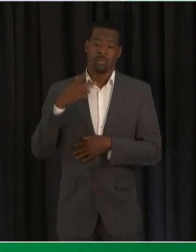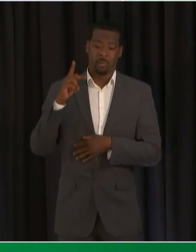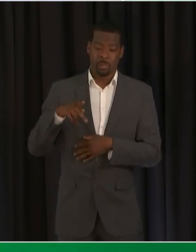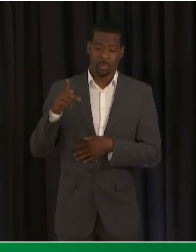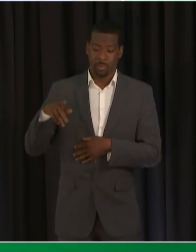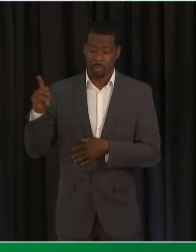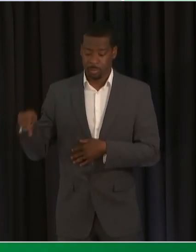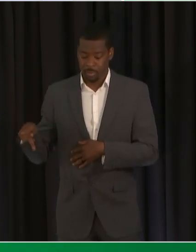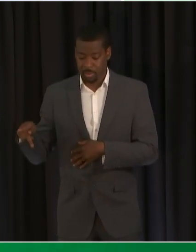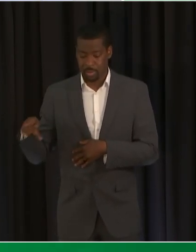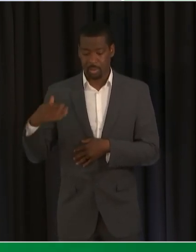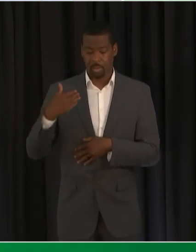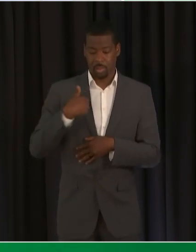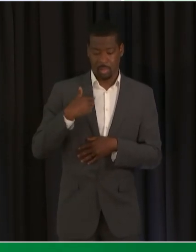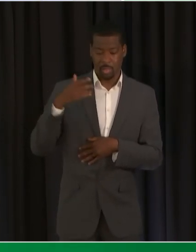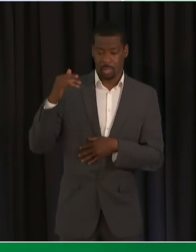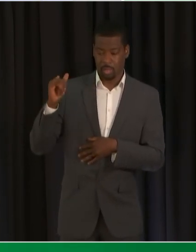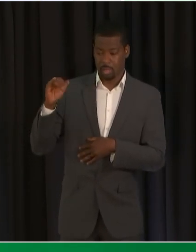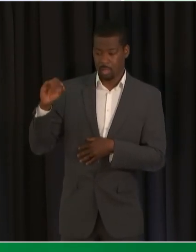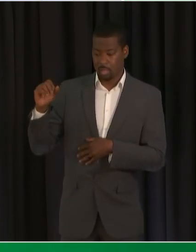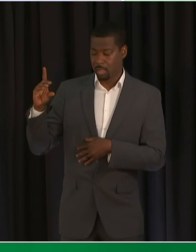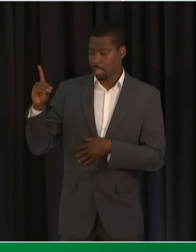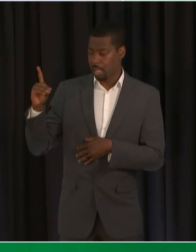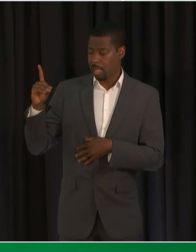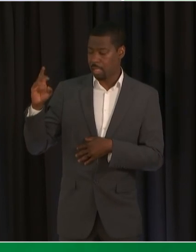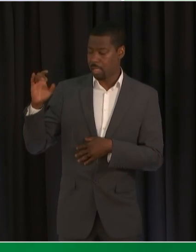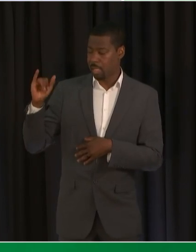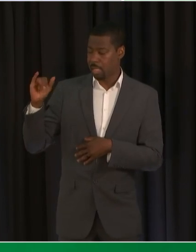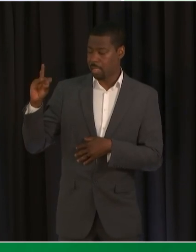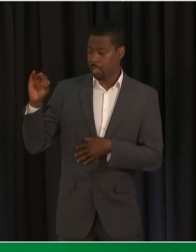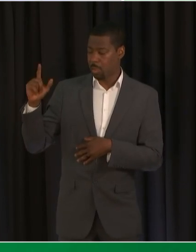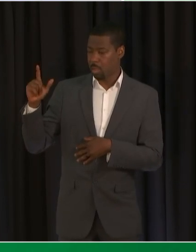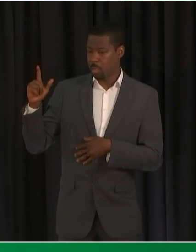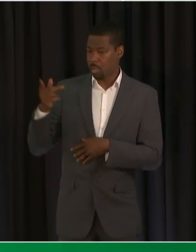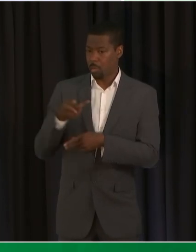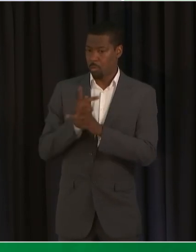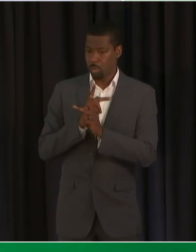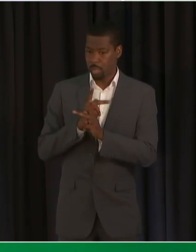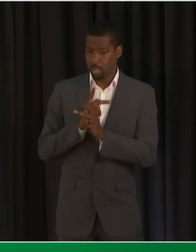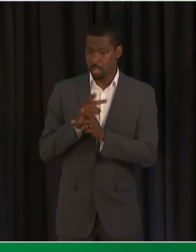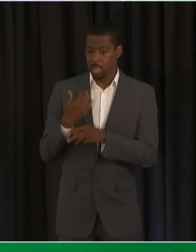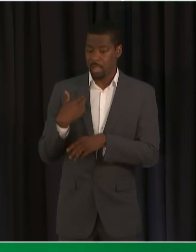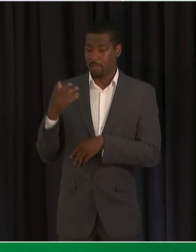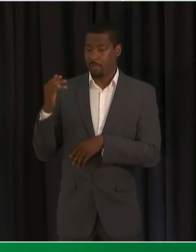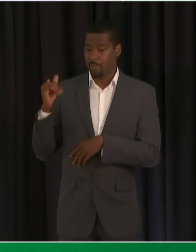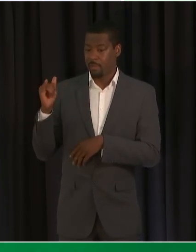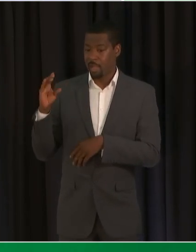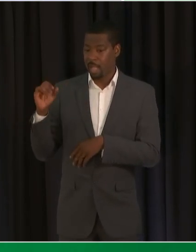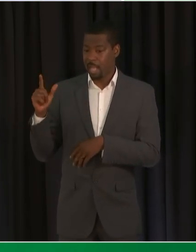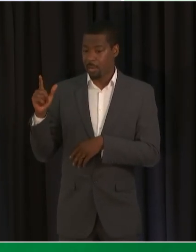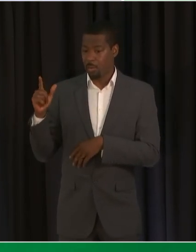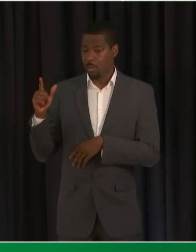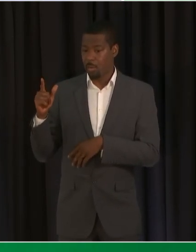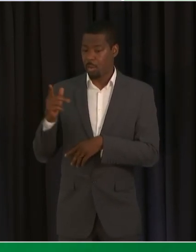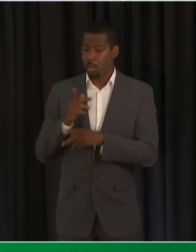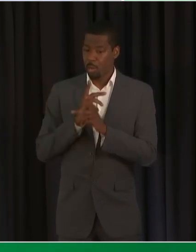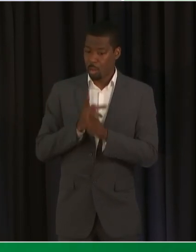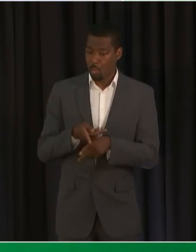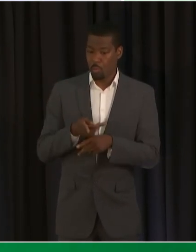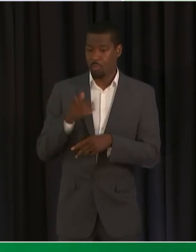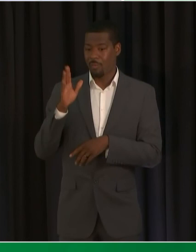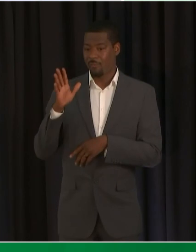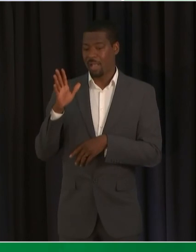have PPP. You have the EIDL grant. Then, now we have the EIDL loan that goes up